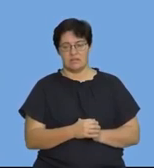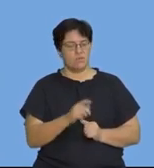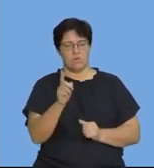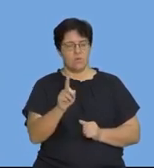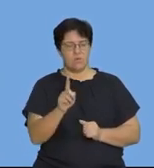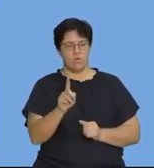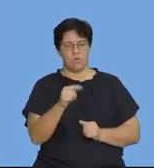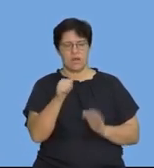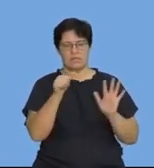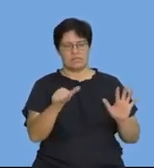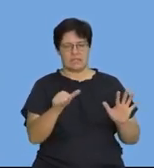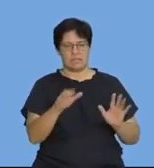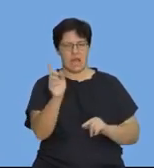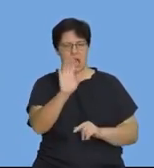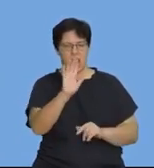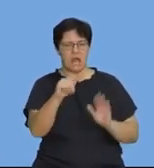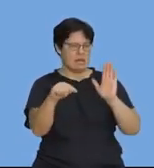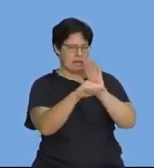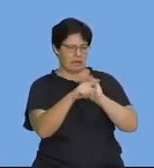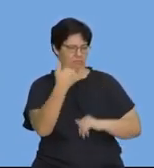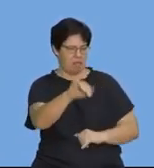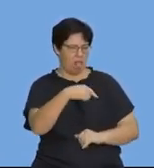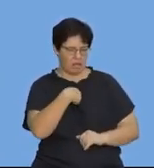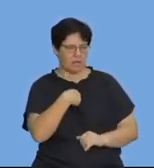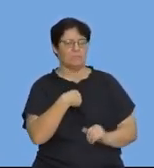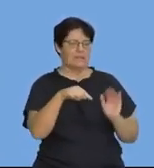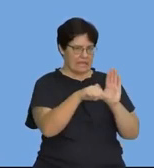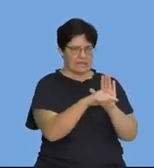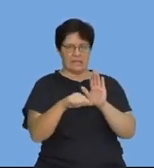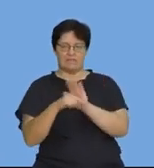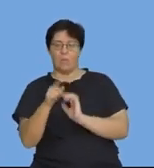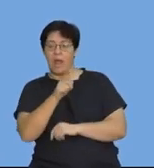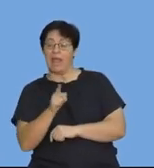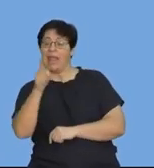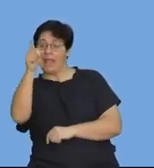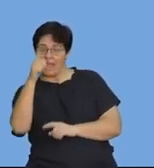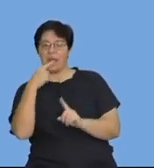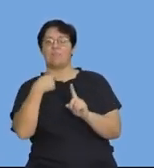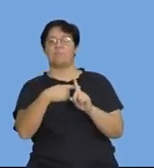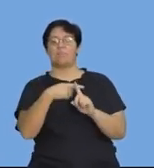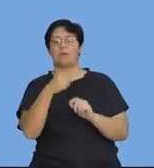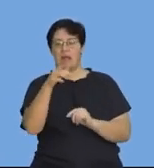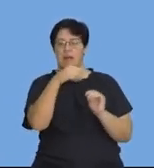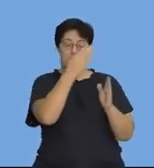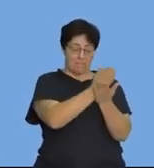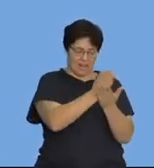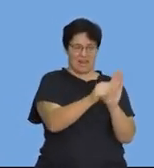The 6 must be a negative, sorry about that. The 6 must be a negative because the middle term is a negative, right?